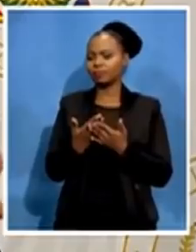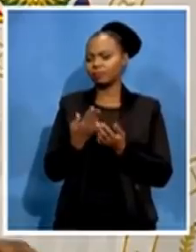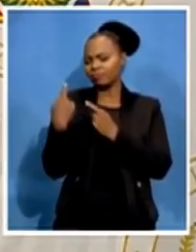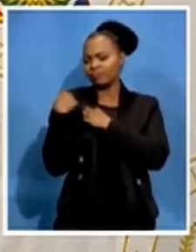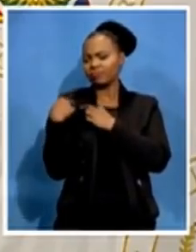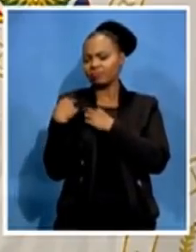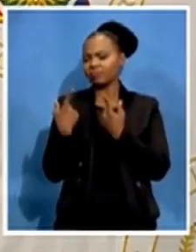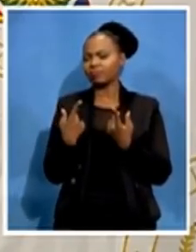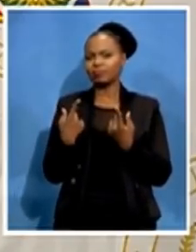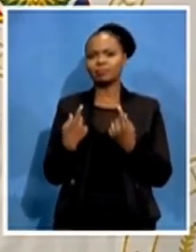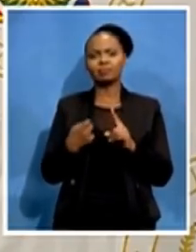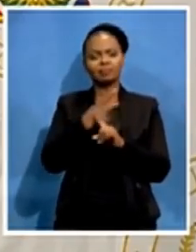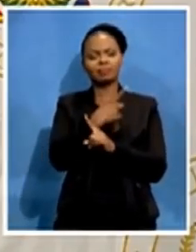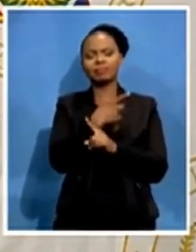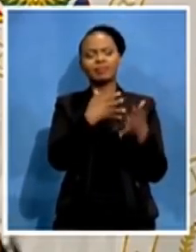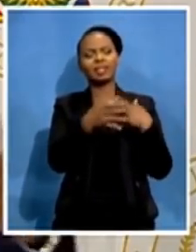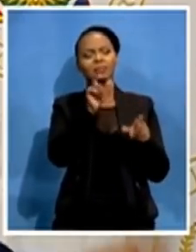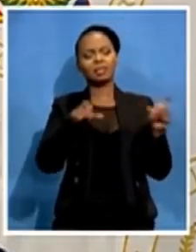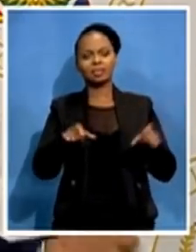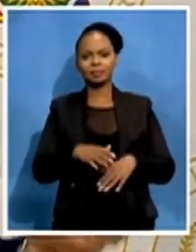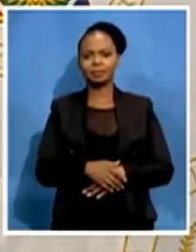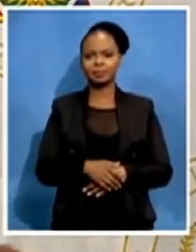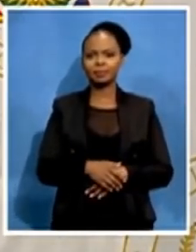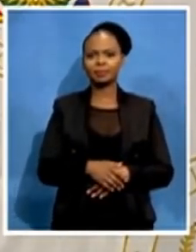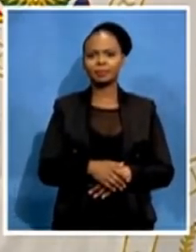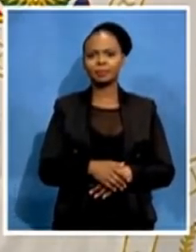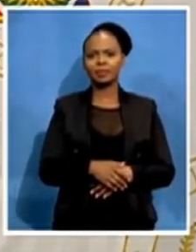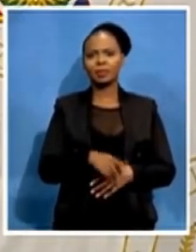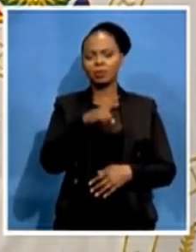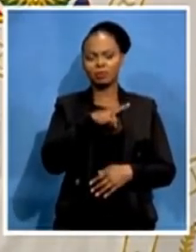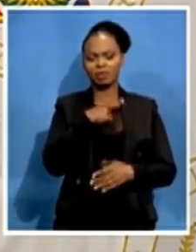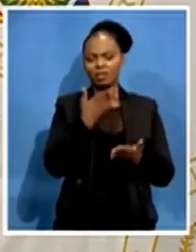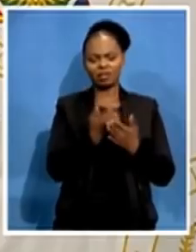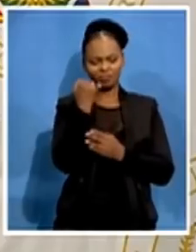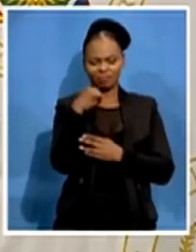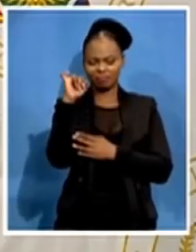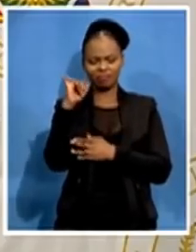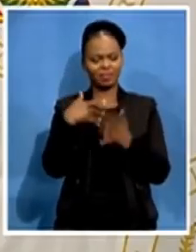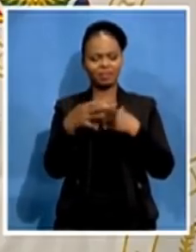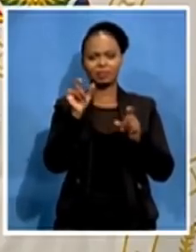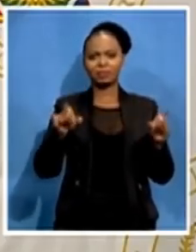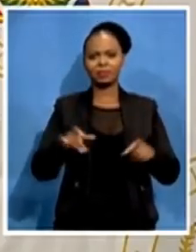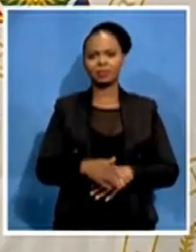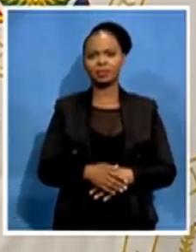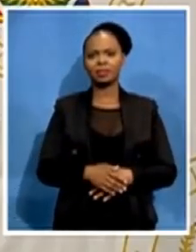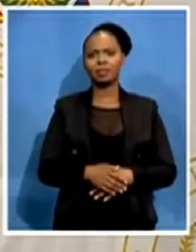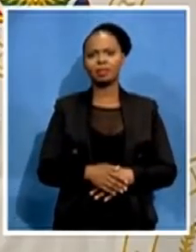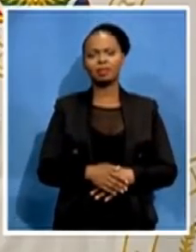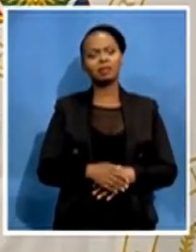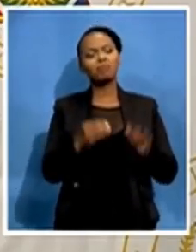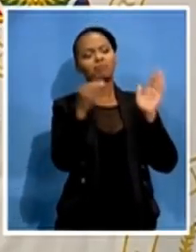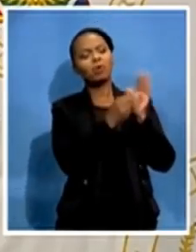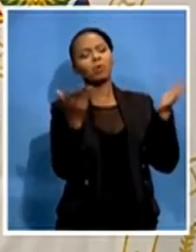What is there to say I must agree with everything that Parliament or the executive does? Where is it written? People lack understanding.